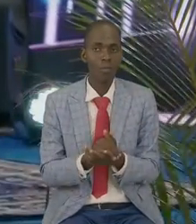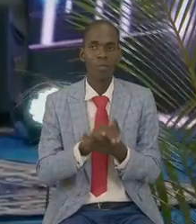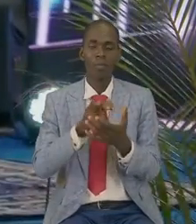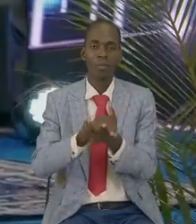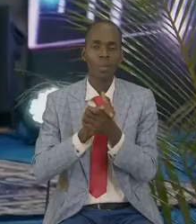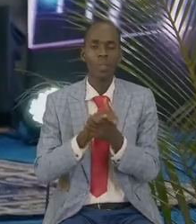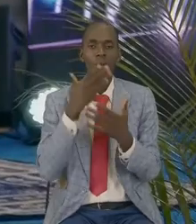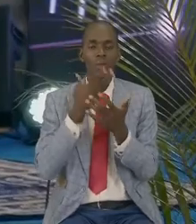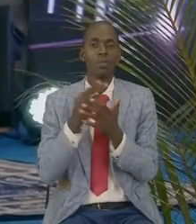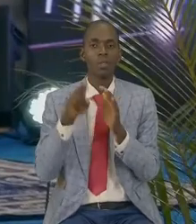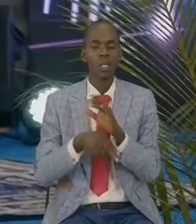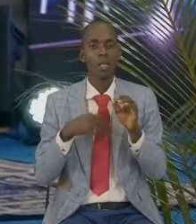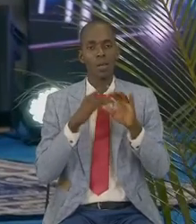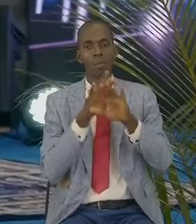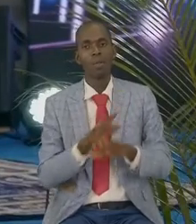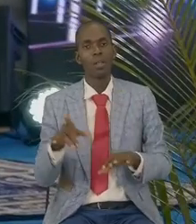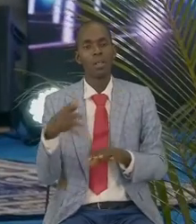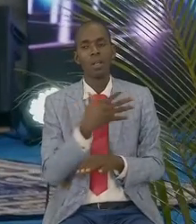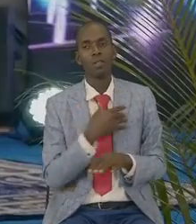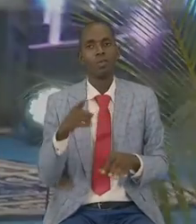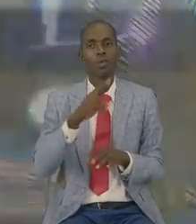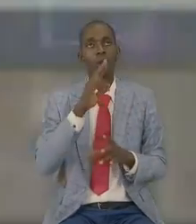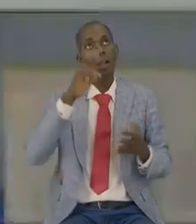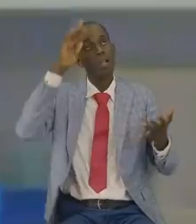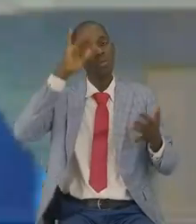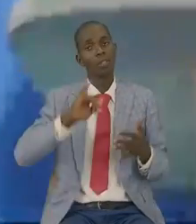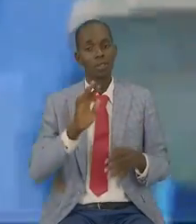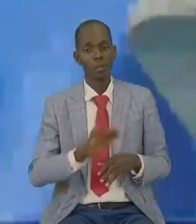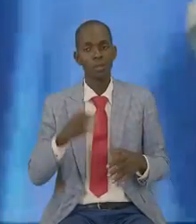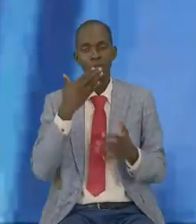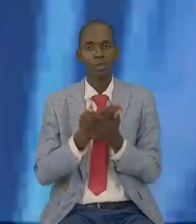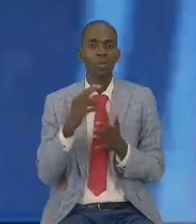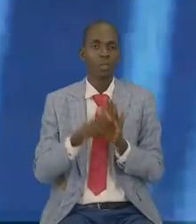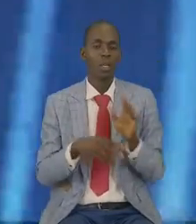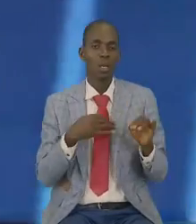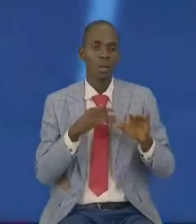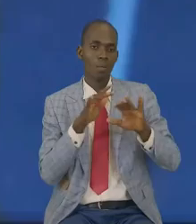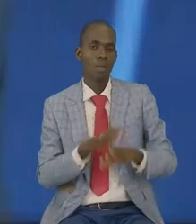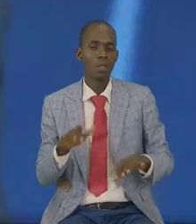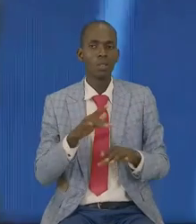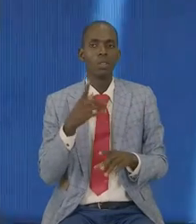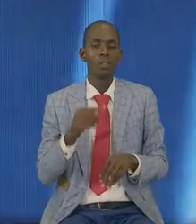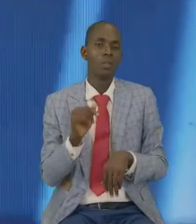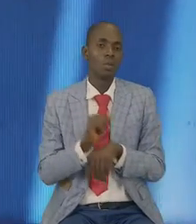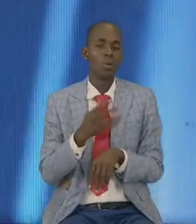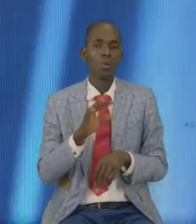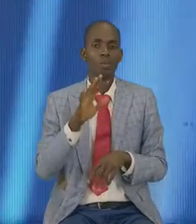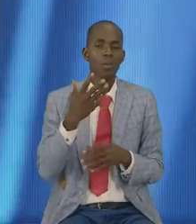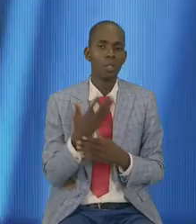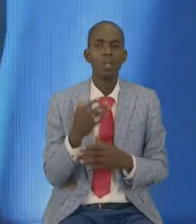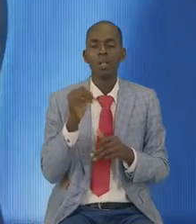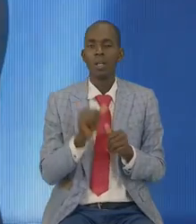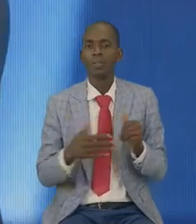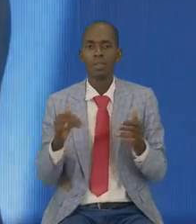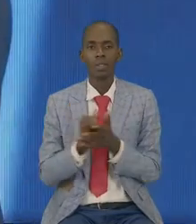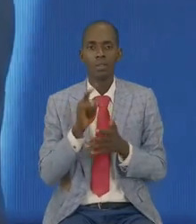goodness and mercy. And then you're expecting children, goodness and mercy. And then the work of your hand, everything that you